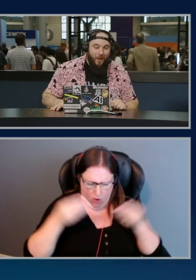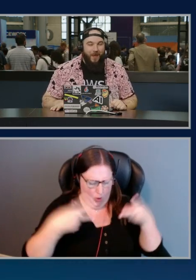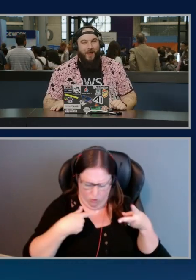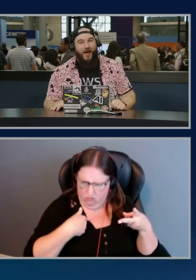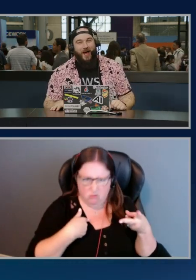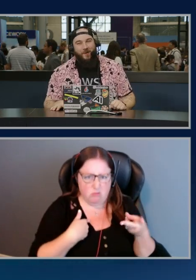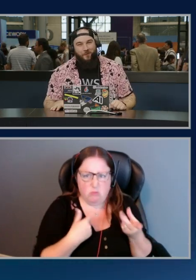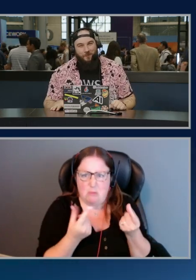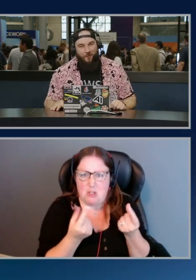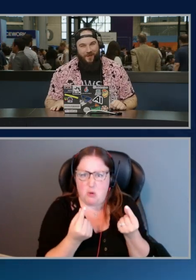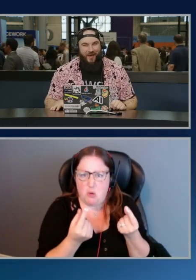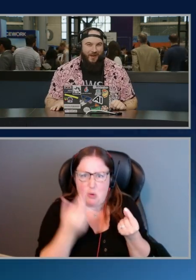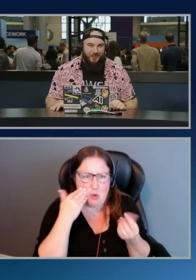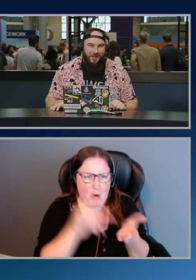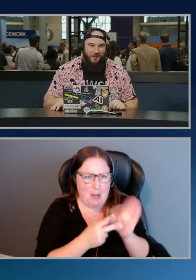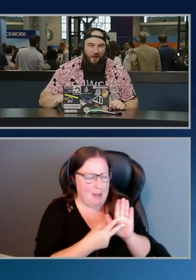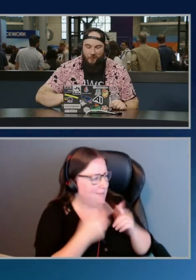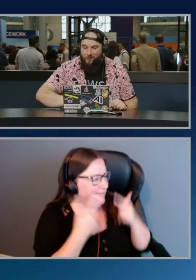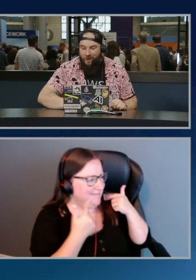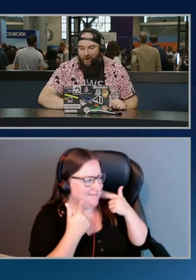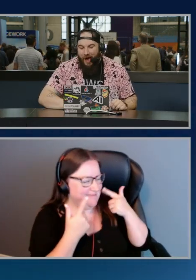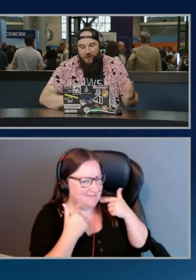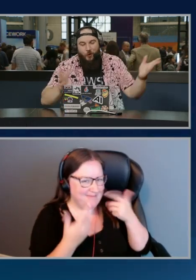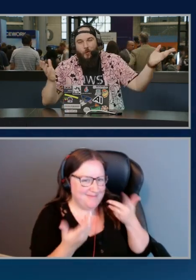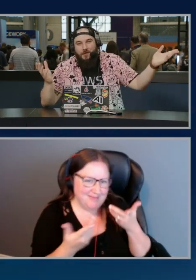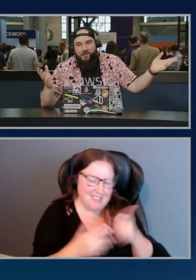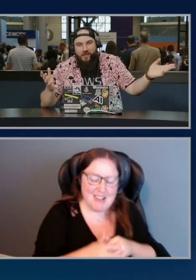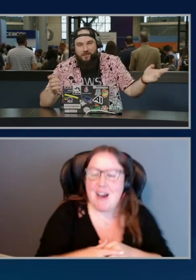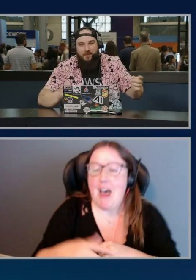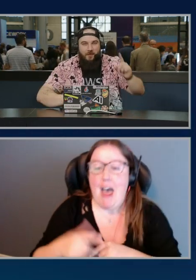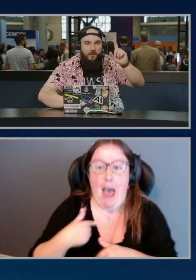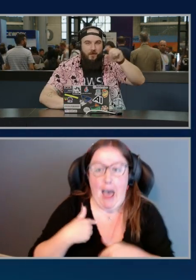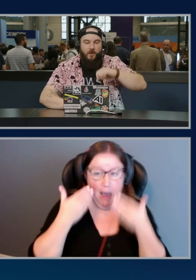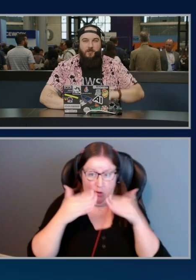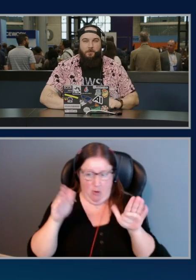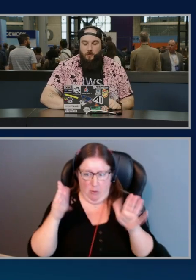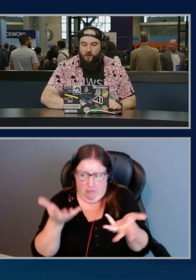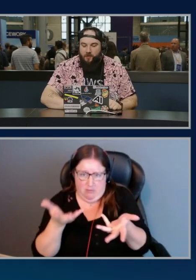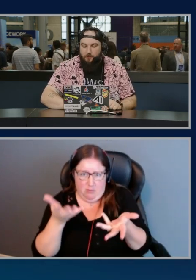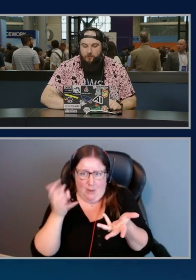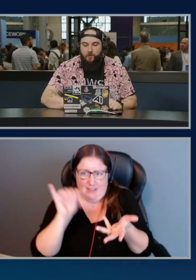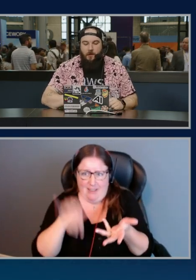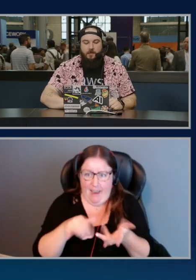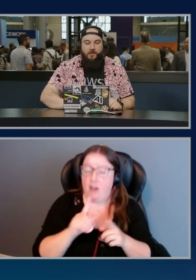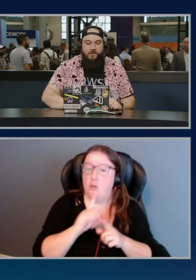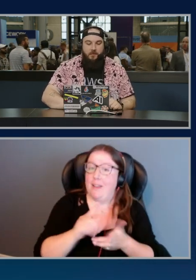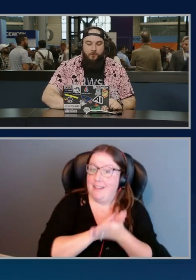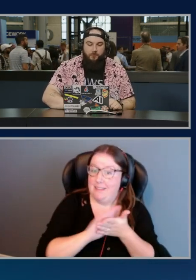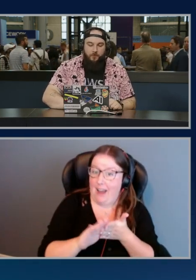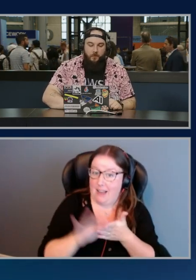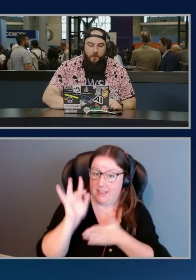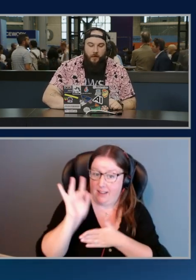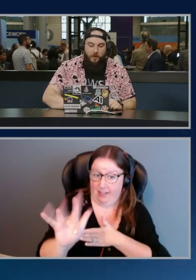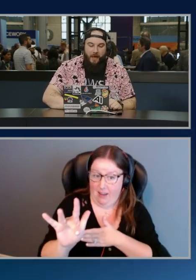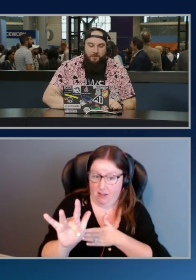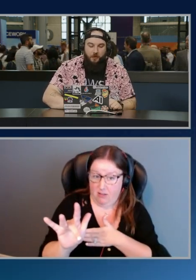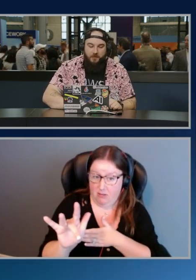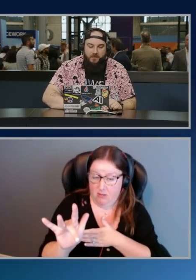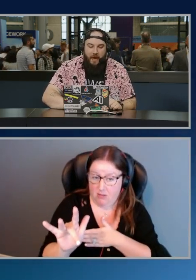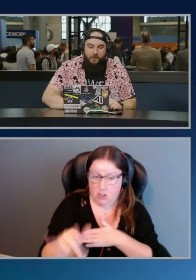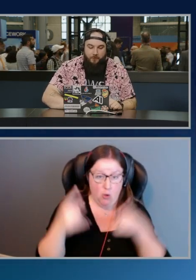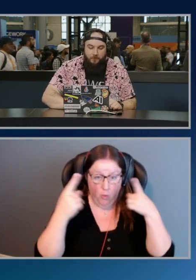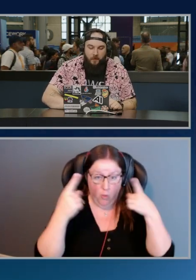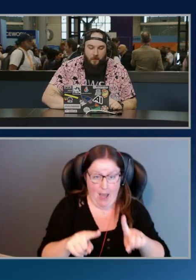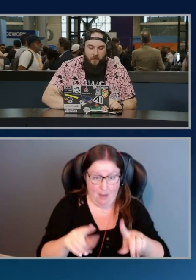code. at least not in Python. I don't know what this is. Here's the beauty of it. Click this, and what happens